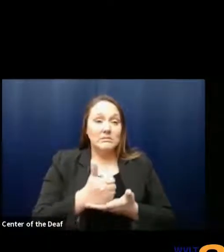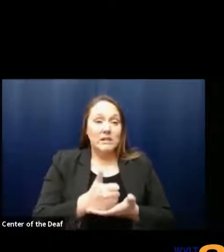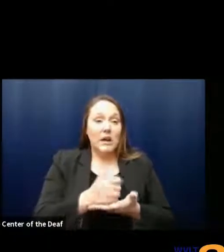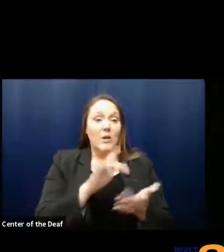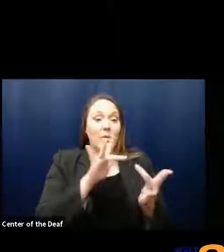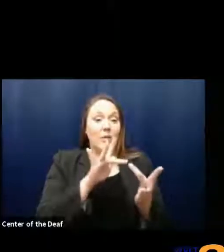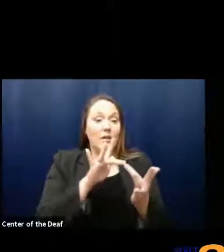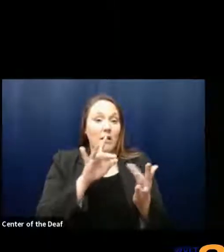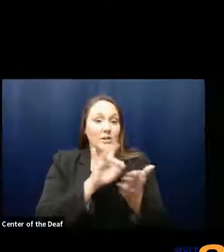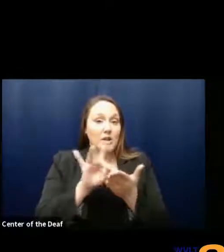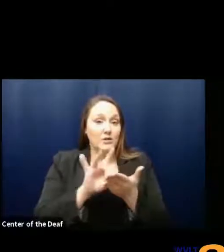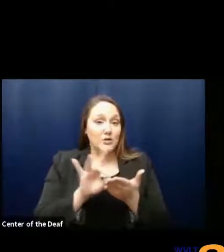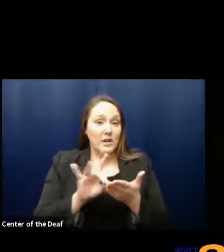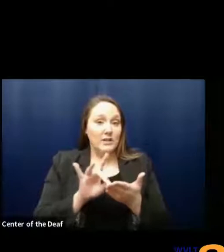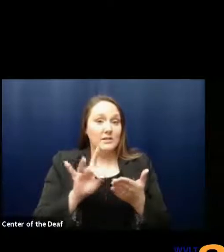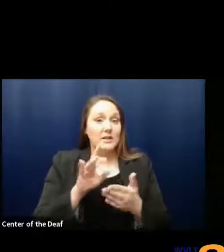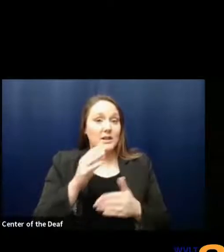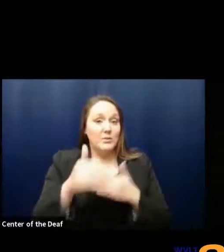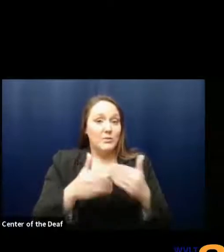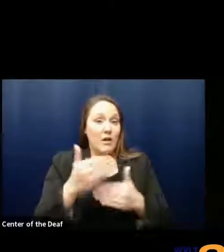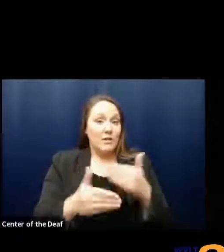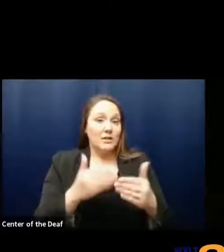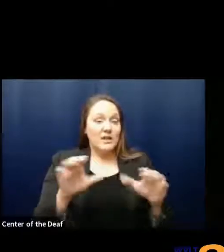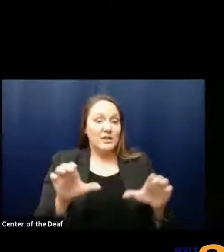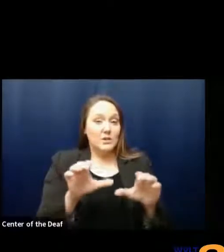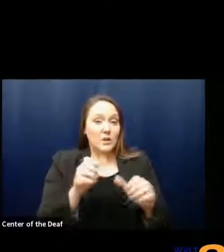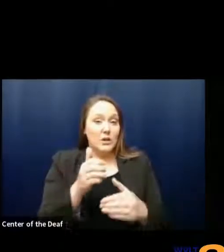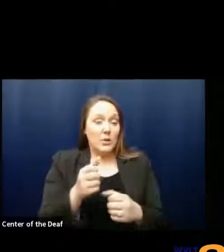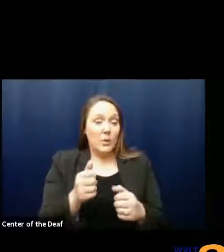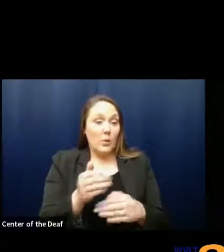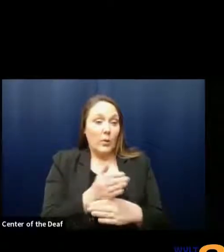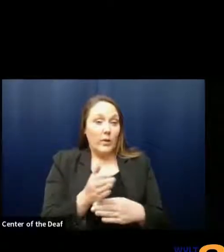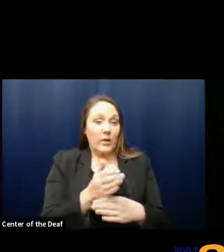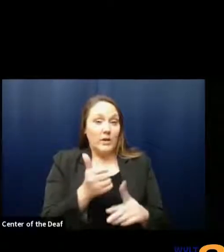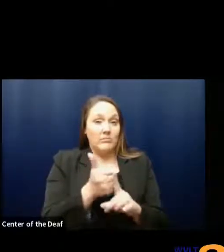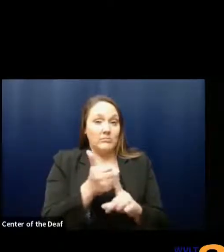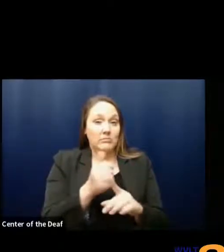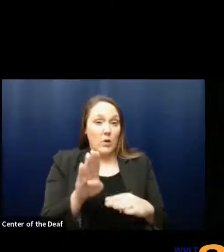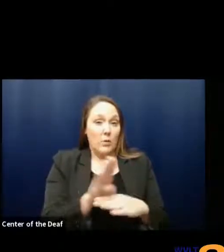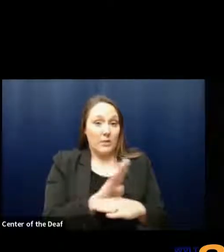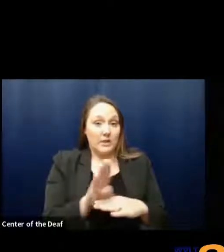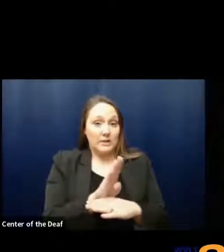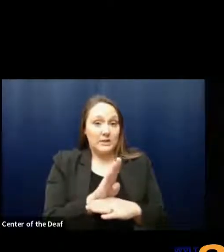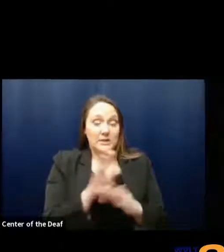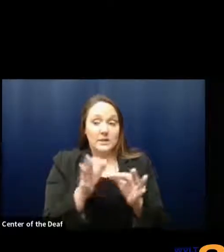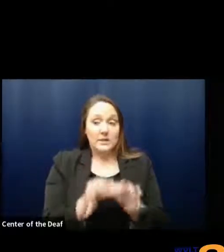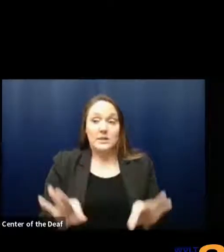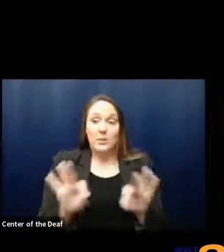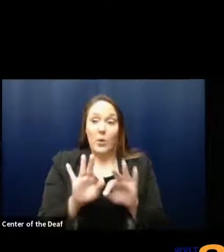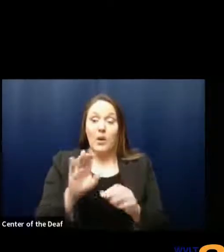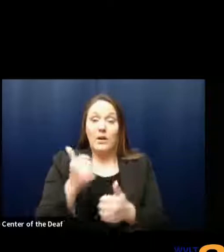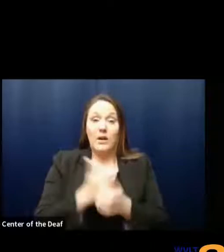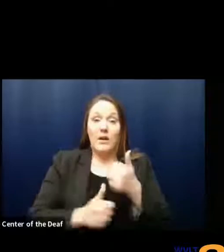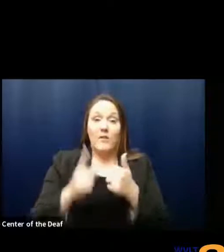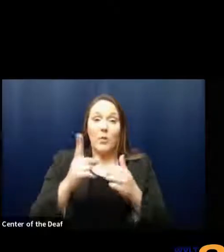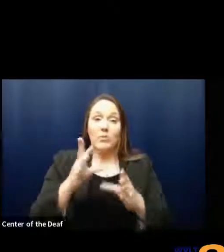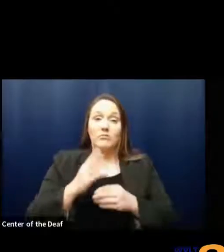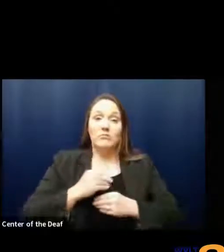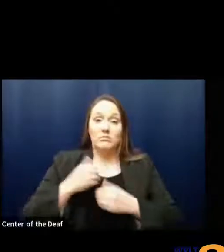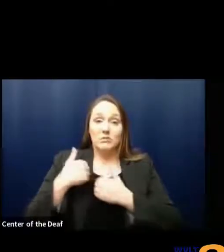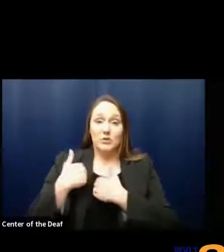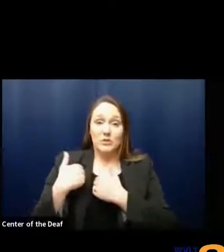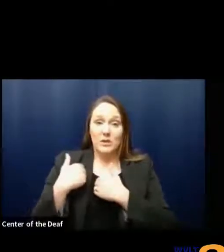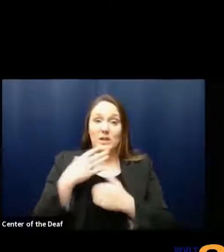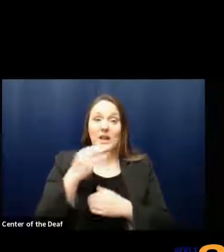by conducting it within your organization. It's extremely important that individuals take personal responsibility and employers use